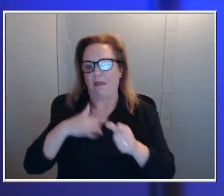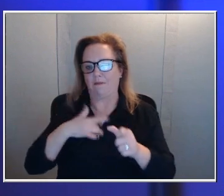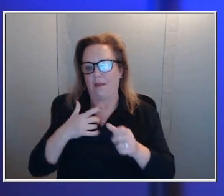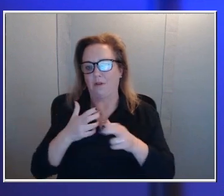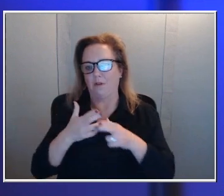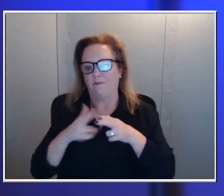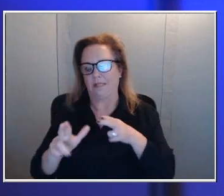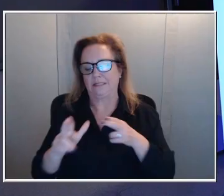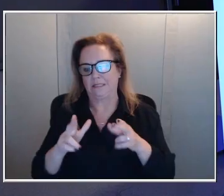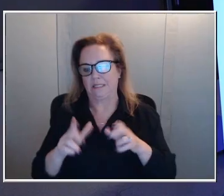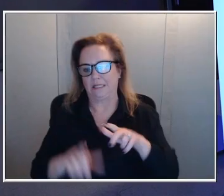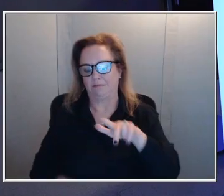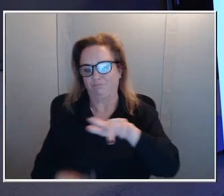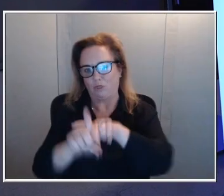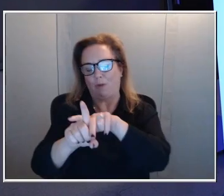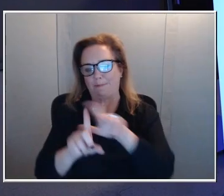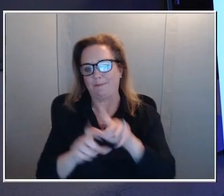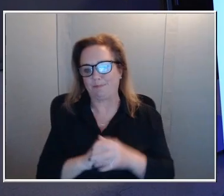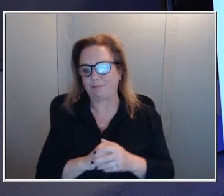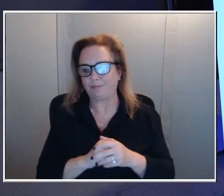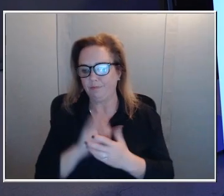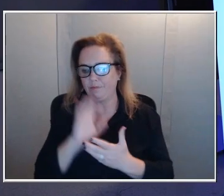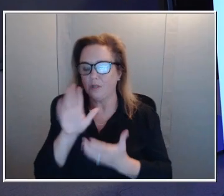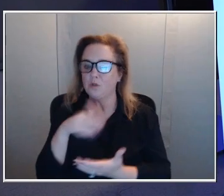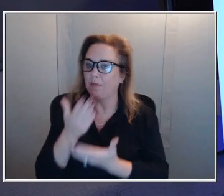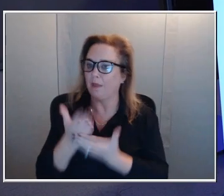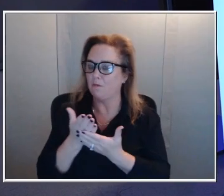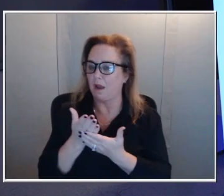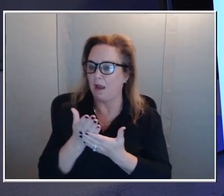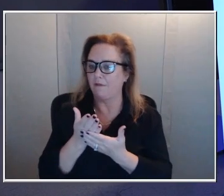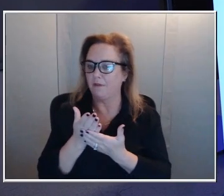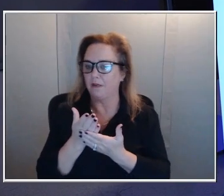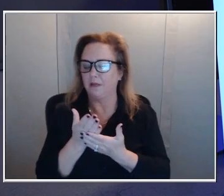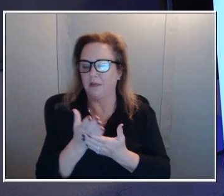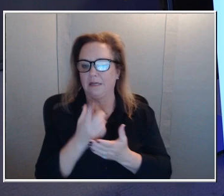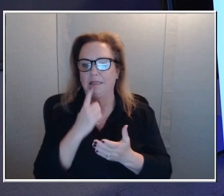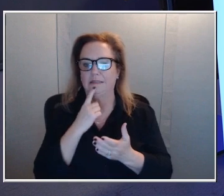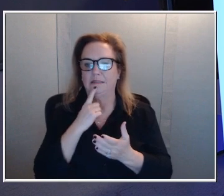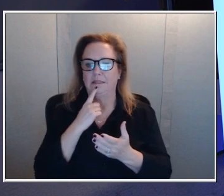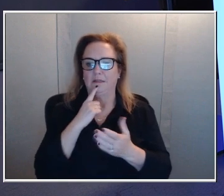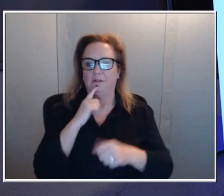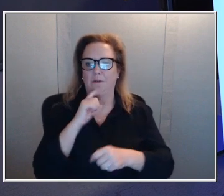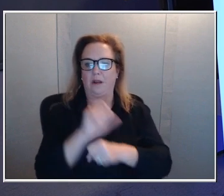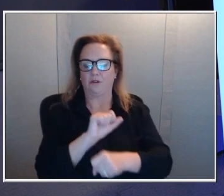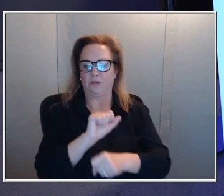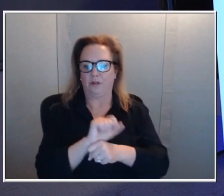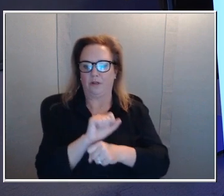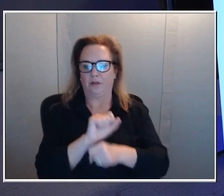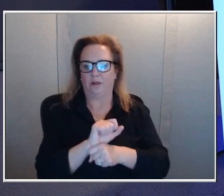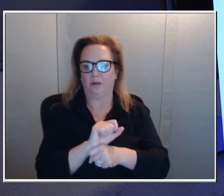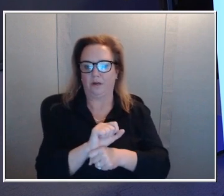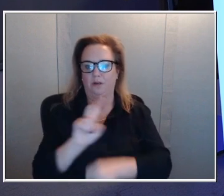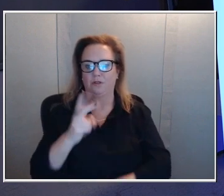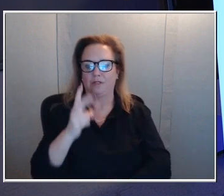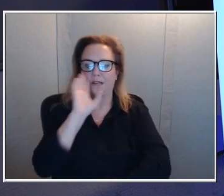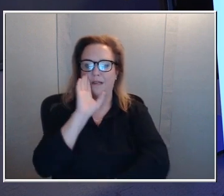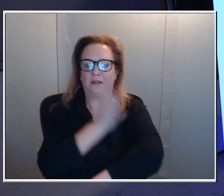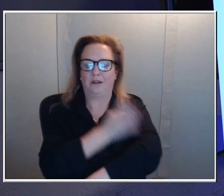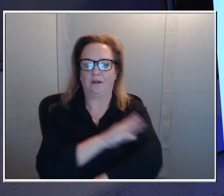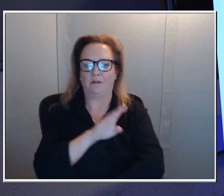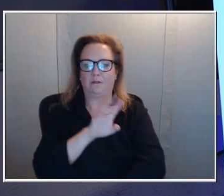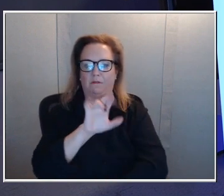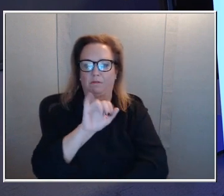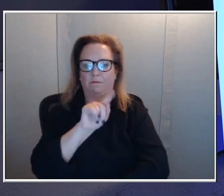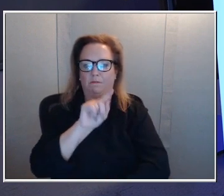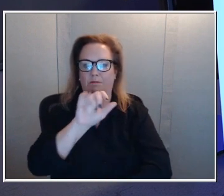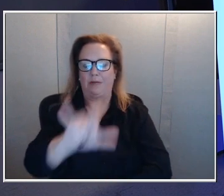got there, yes. So once they get there, and let's just say we were actually going to invite who you call your second daughter. This is Brittany. She's one of the